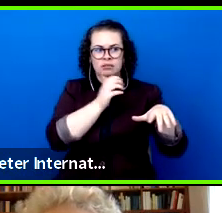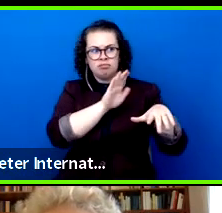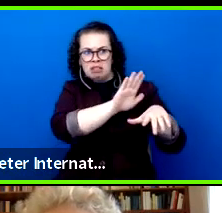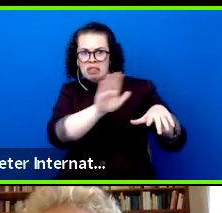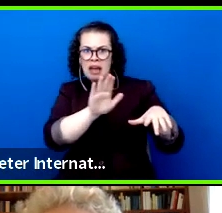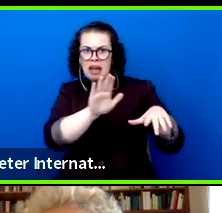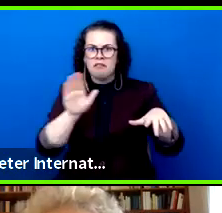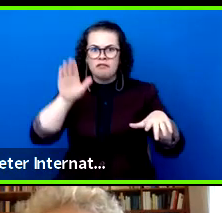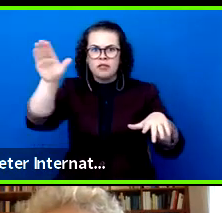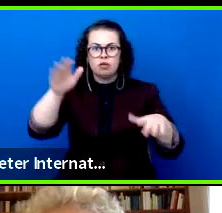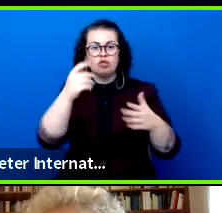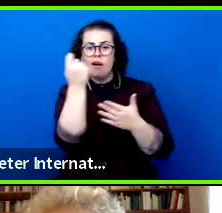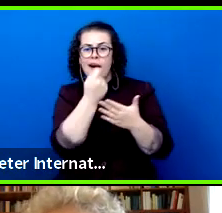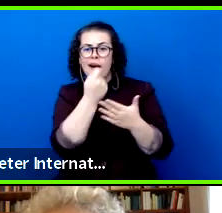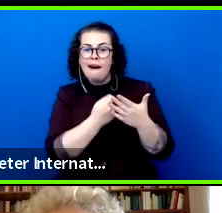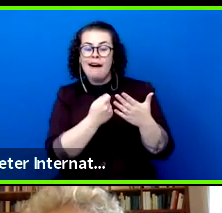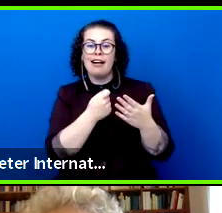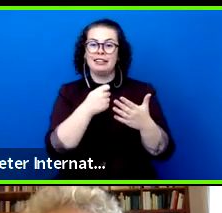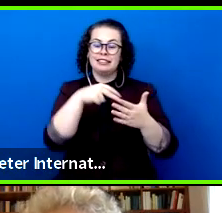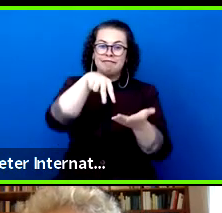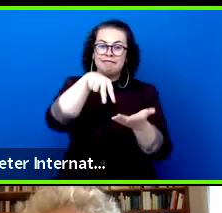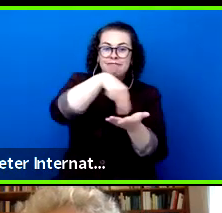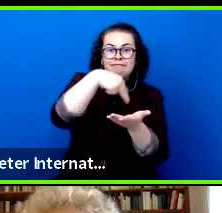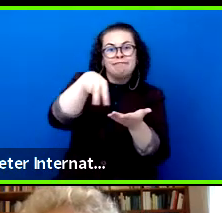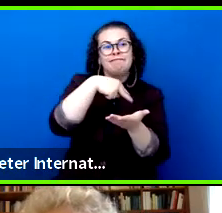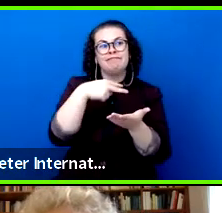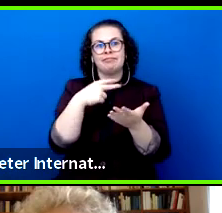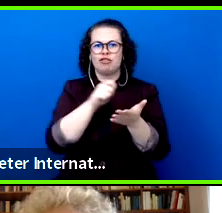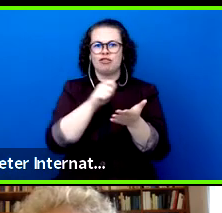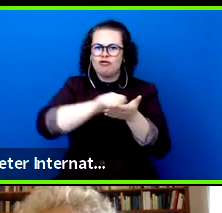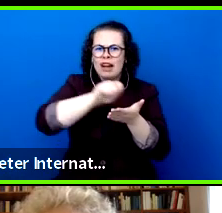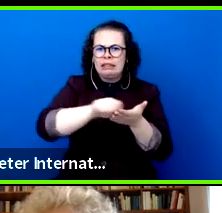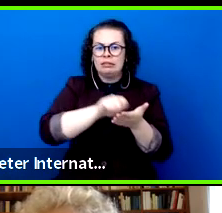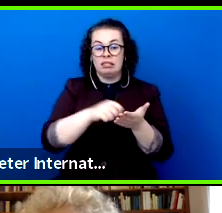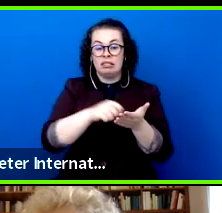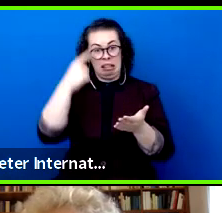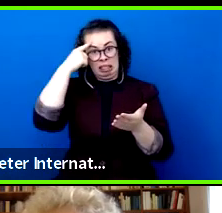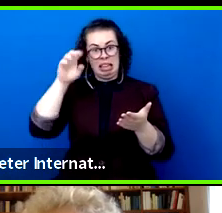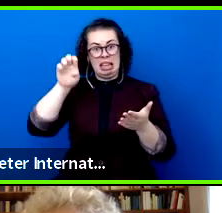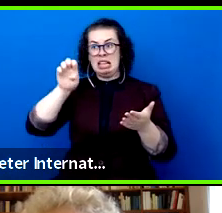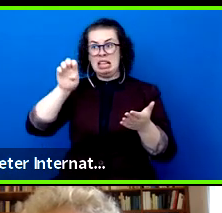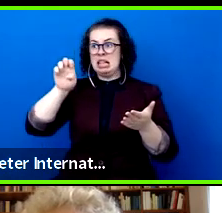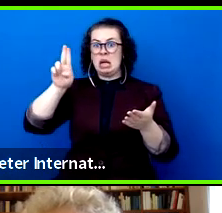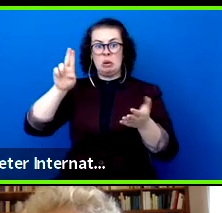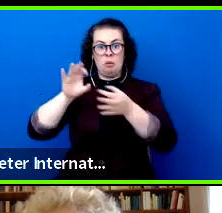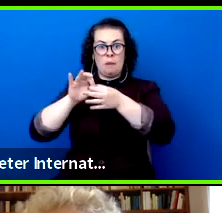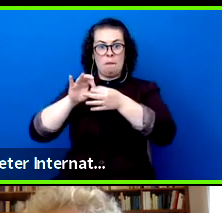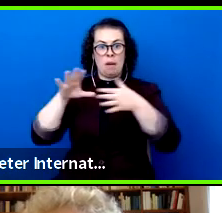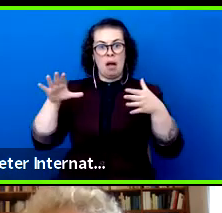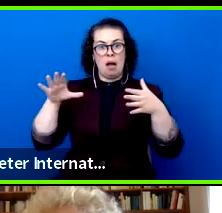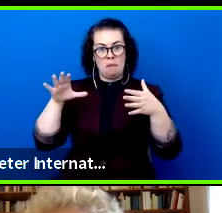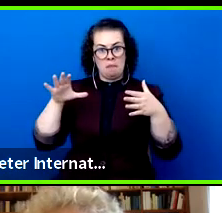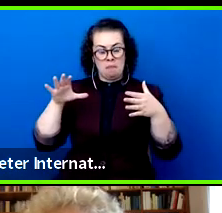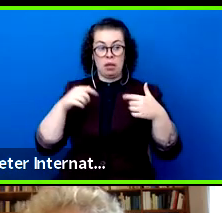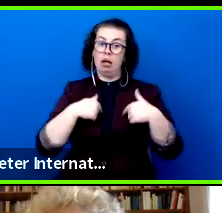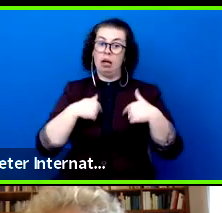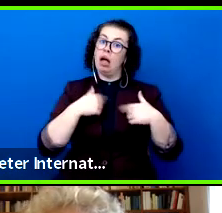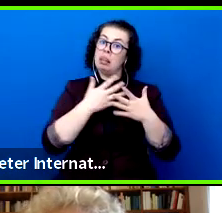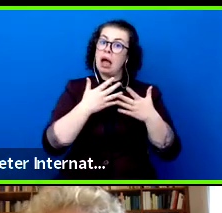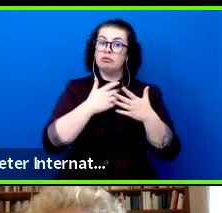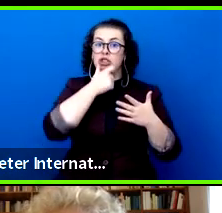lose access to opportunities even if we speak other European languages?